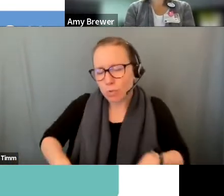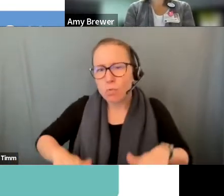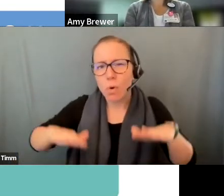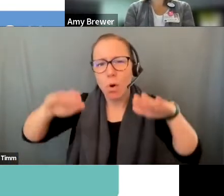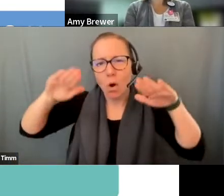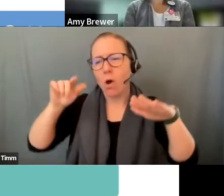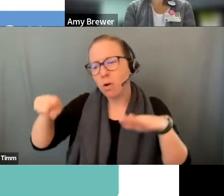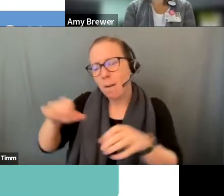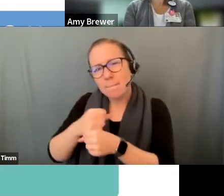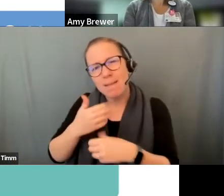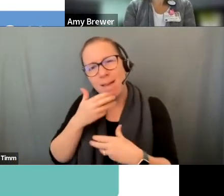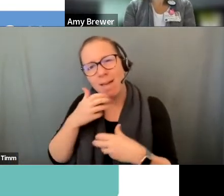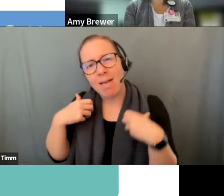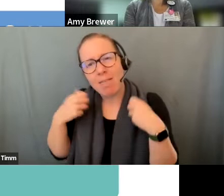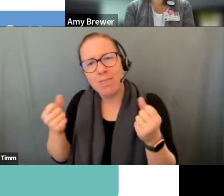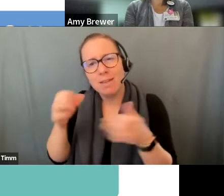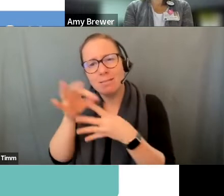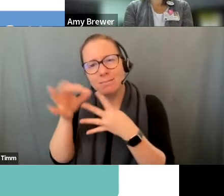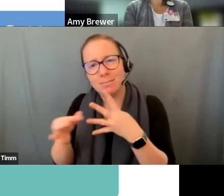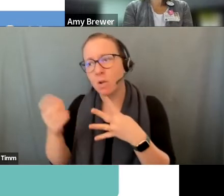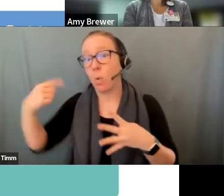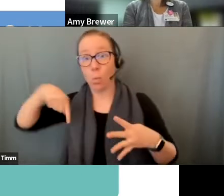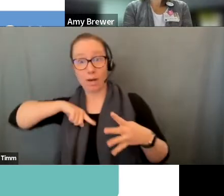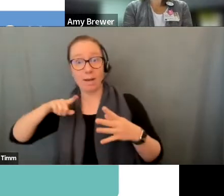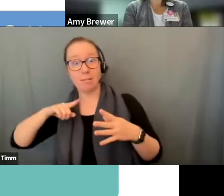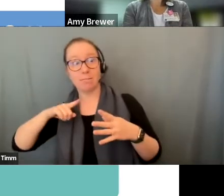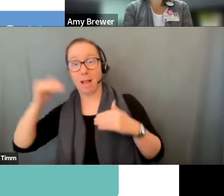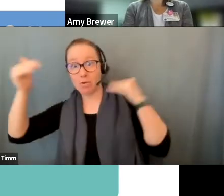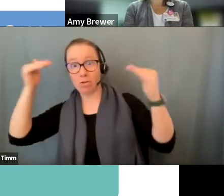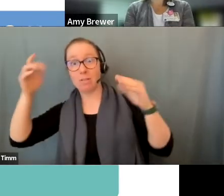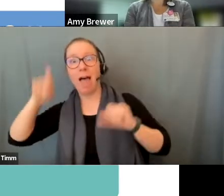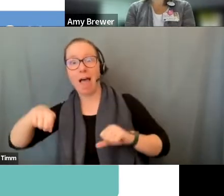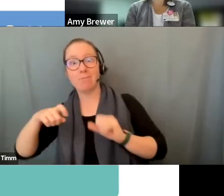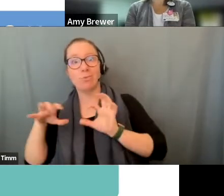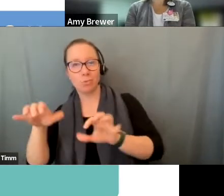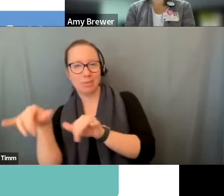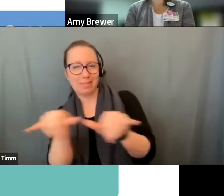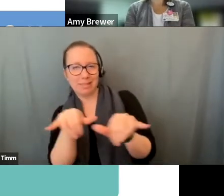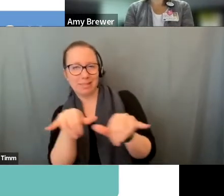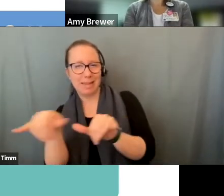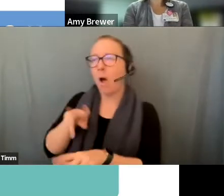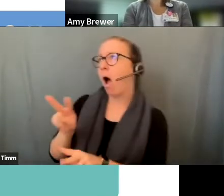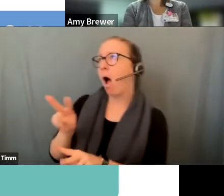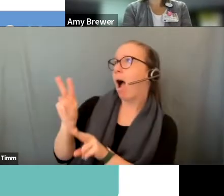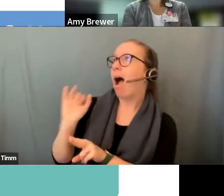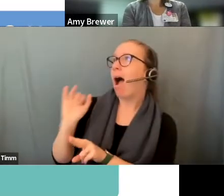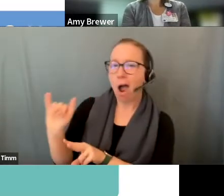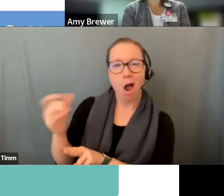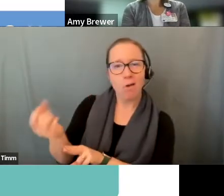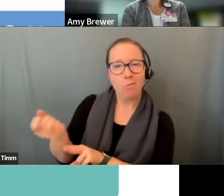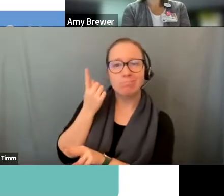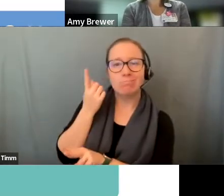healthy choices, we all have to do that as well so that they see that's what's normal. On the flip